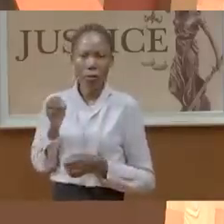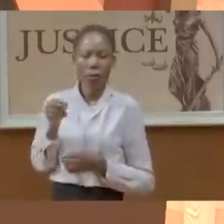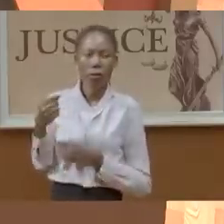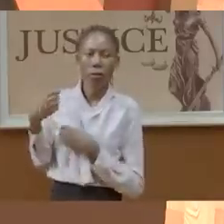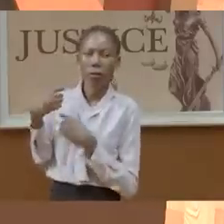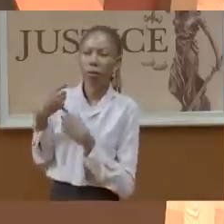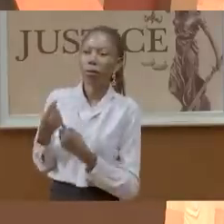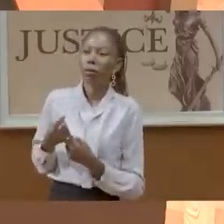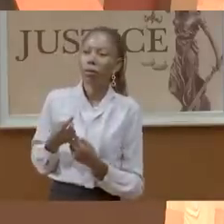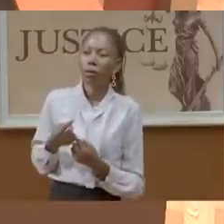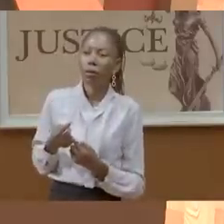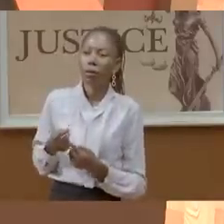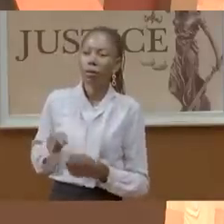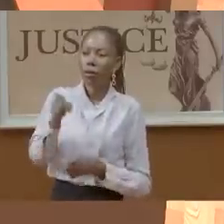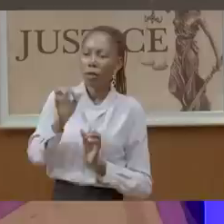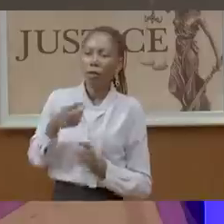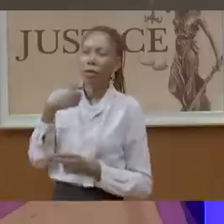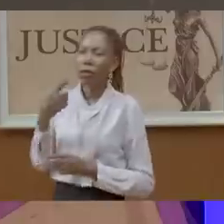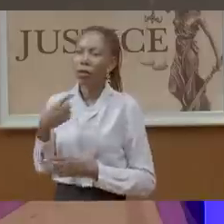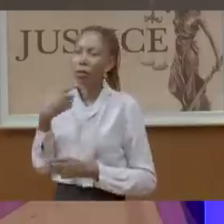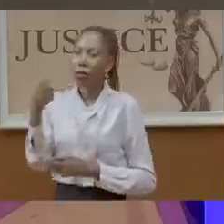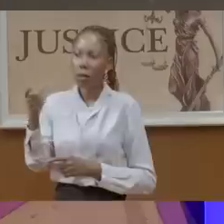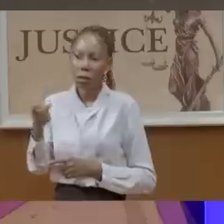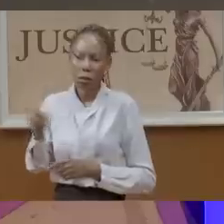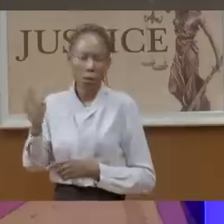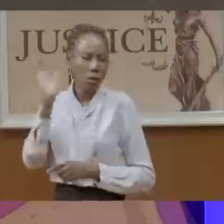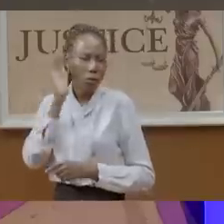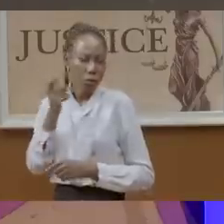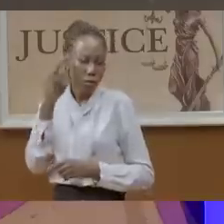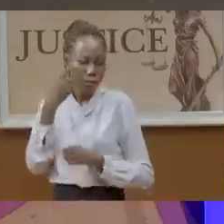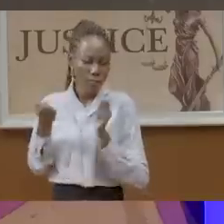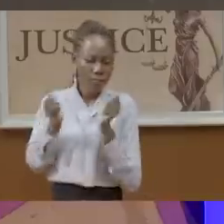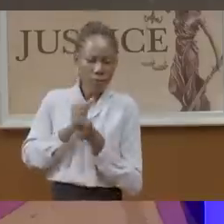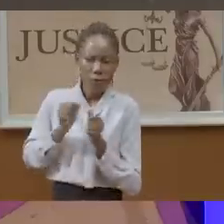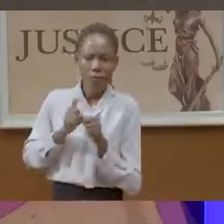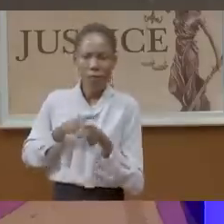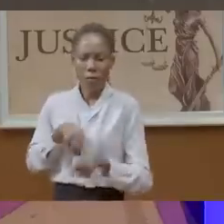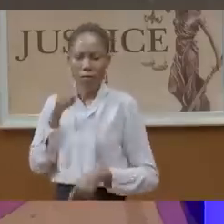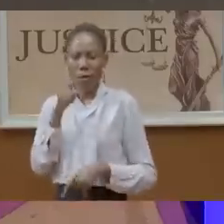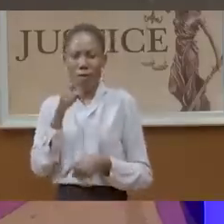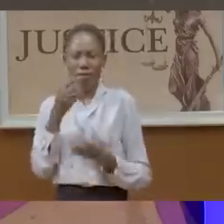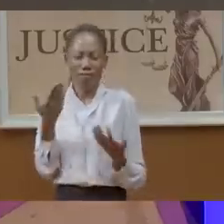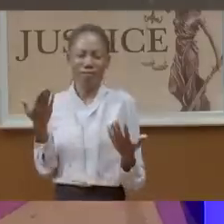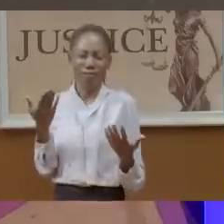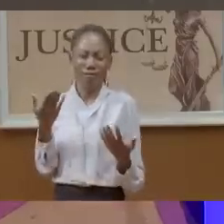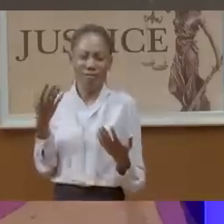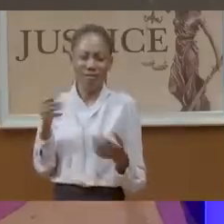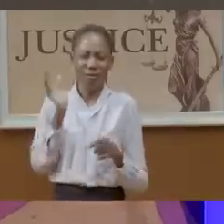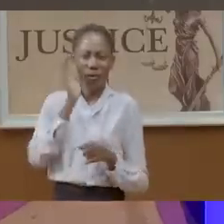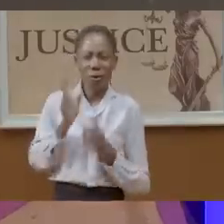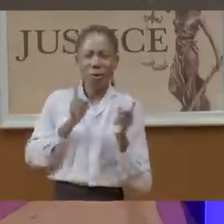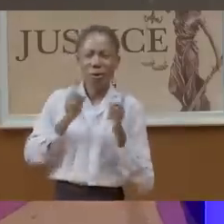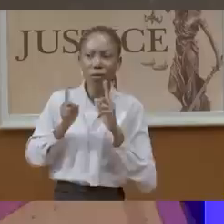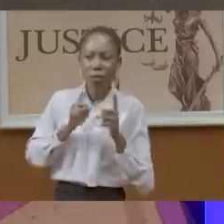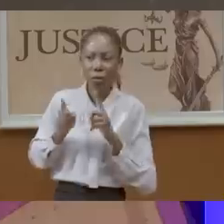say that he will listen. It is either pointing finger at my face. That was just the order. Even